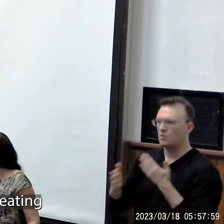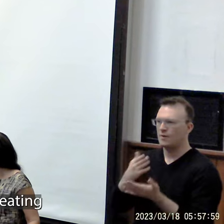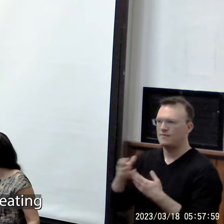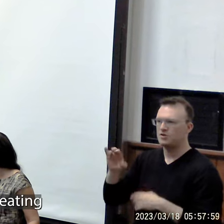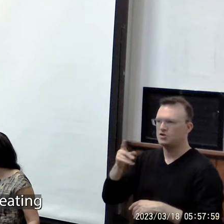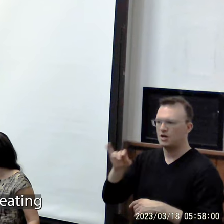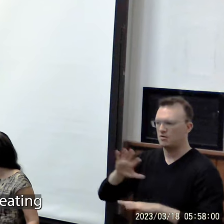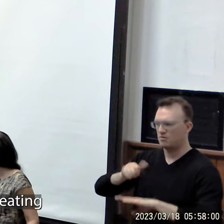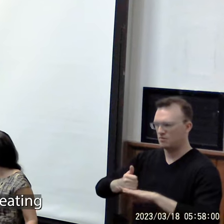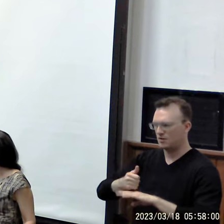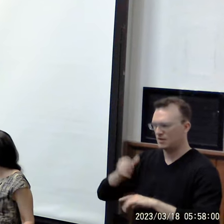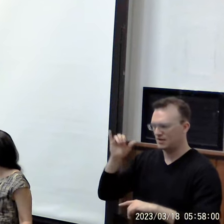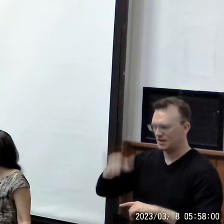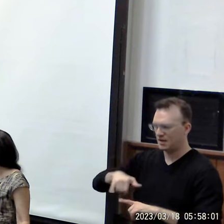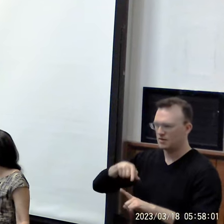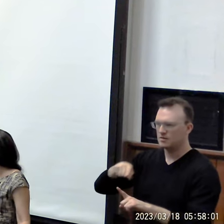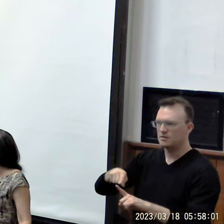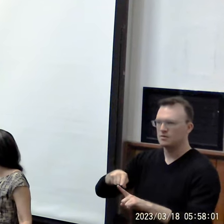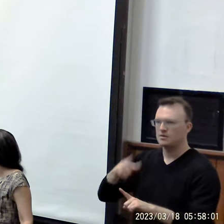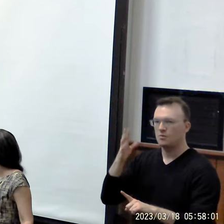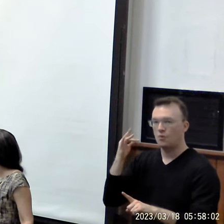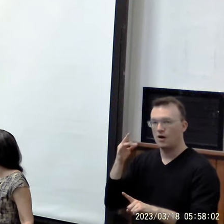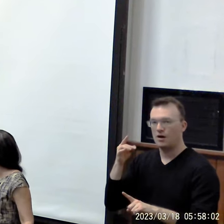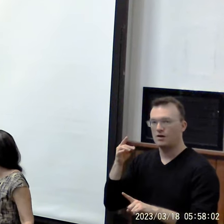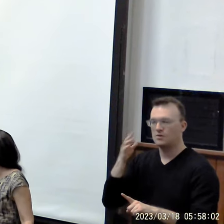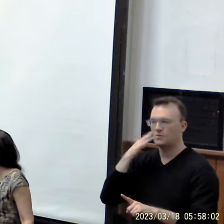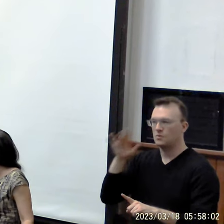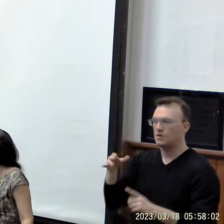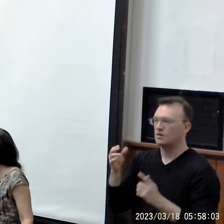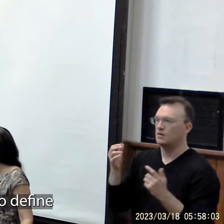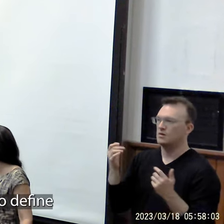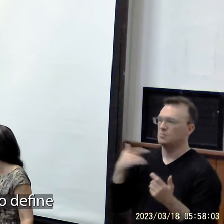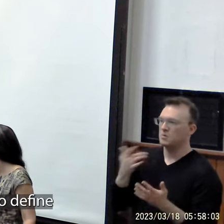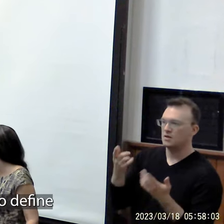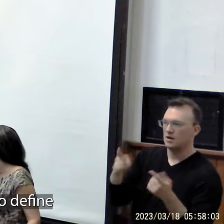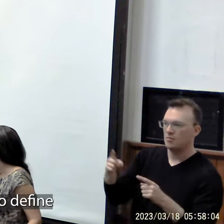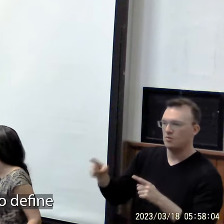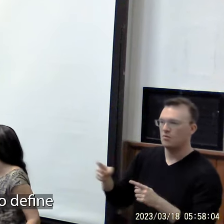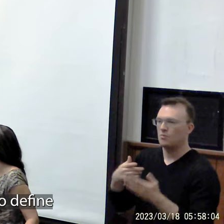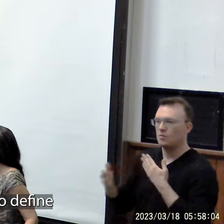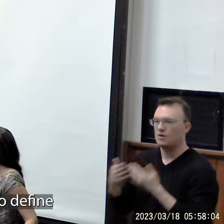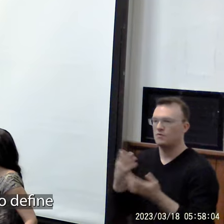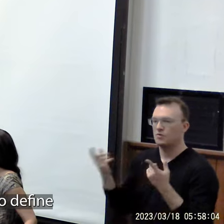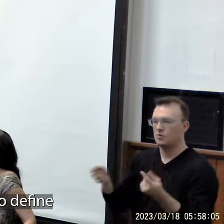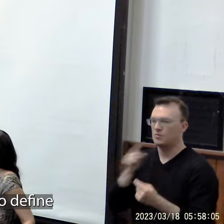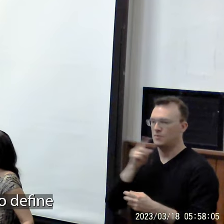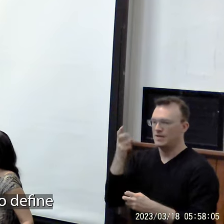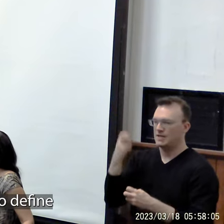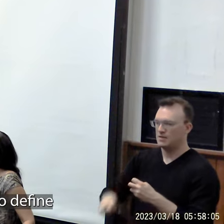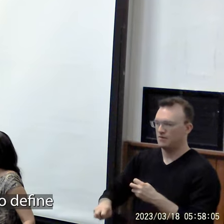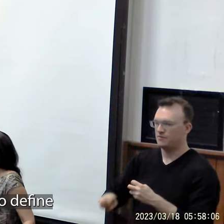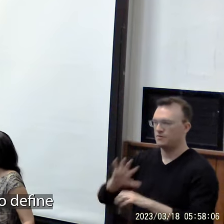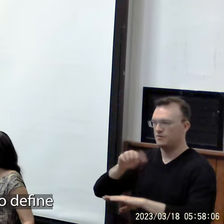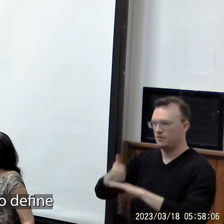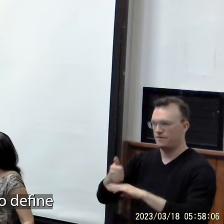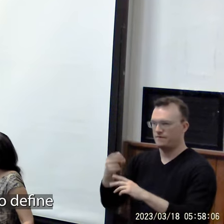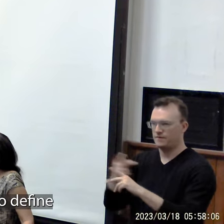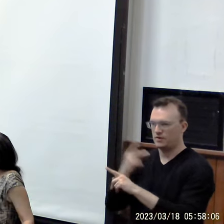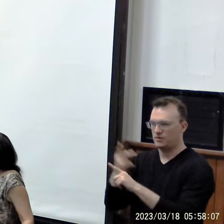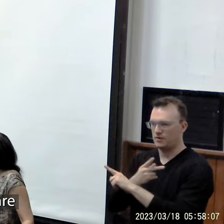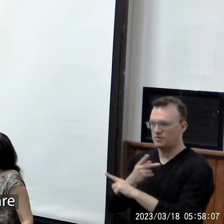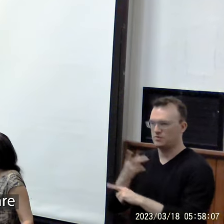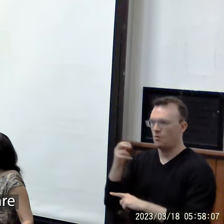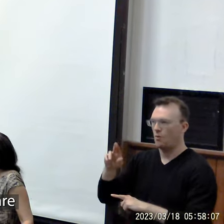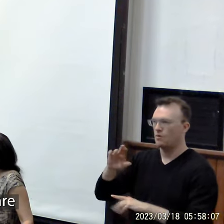you're creating. And because, you know, a lot of times whatever we are doing, it's very difficult to define or